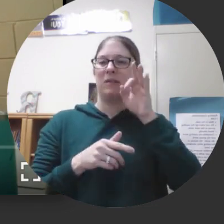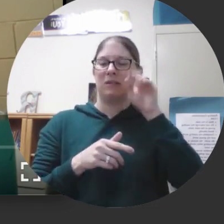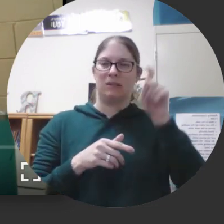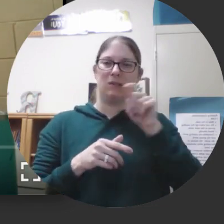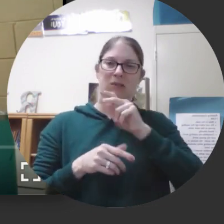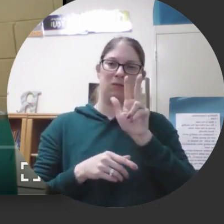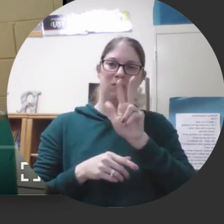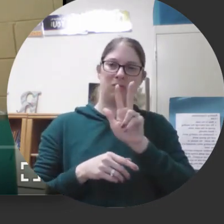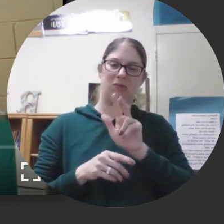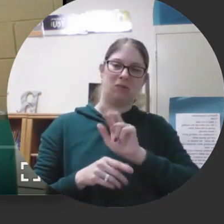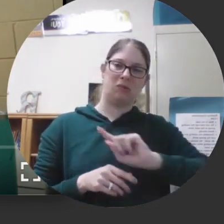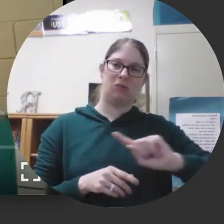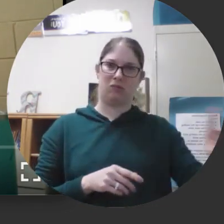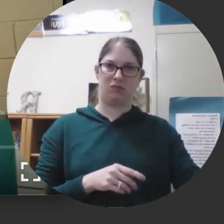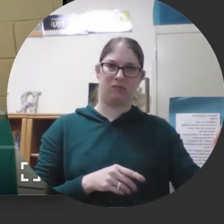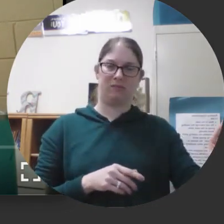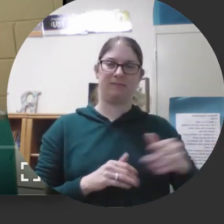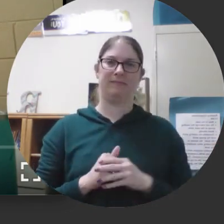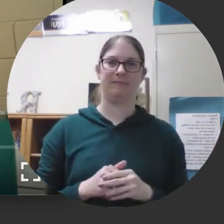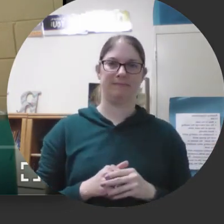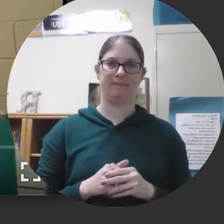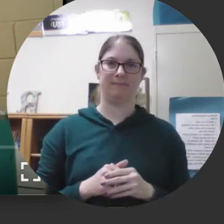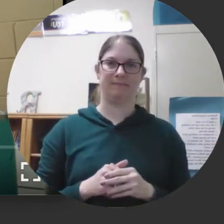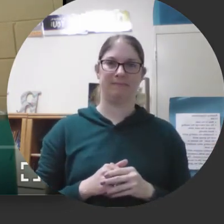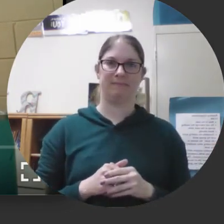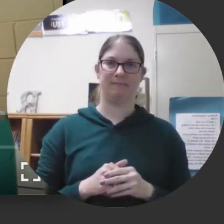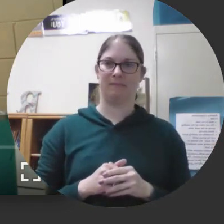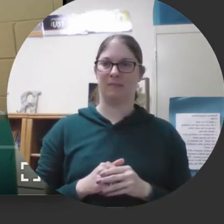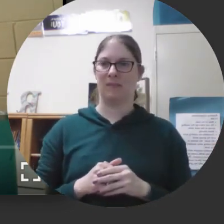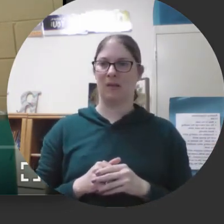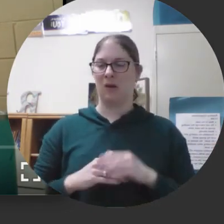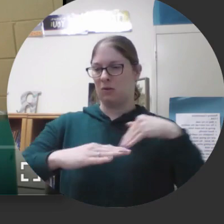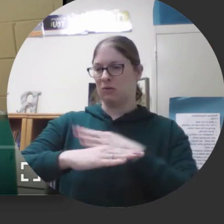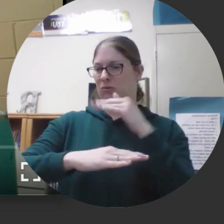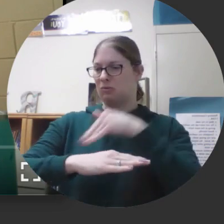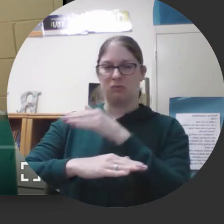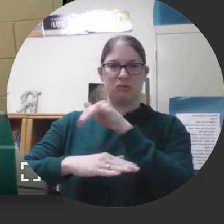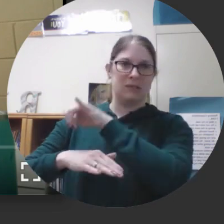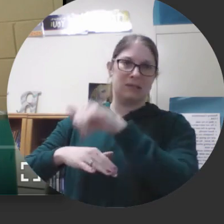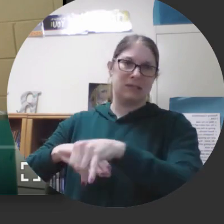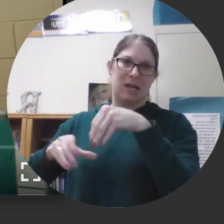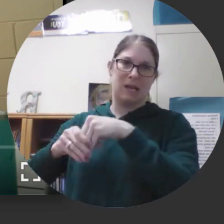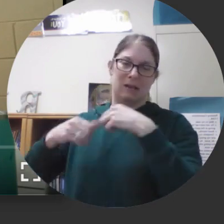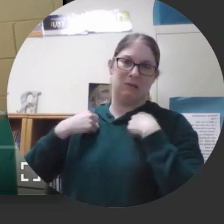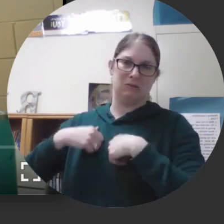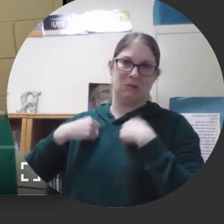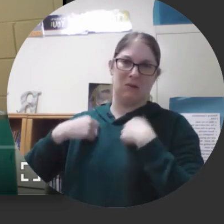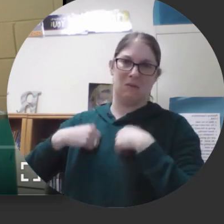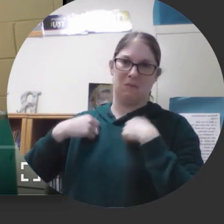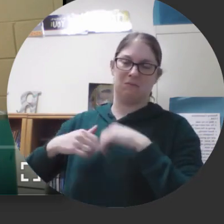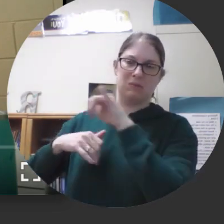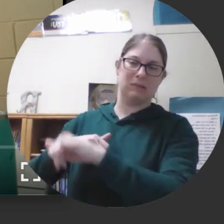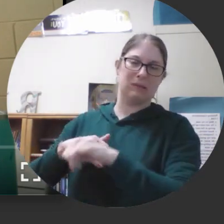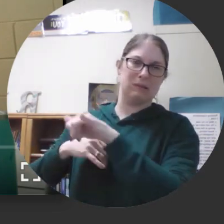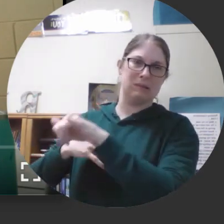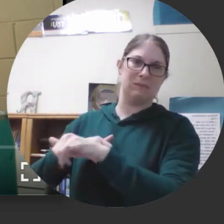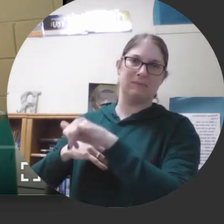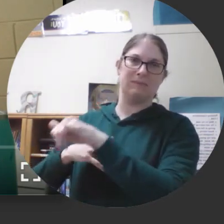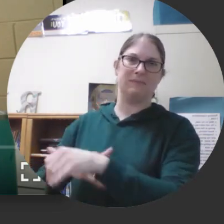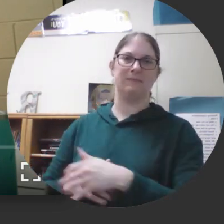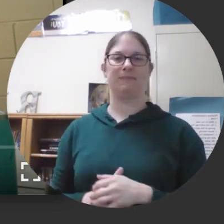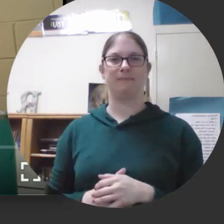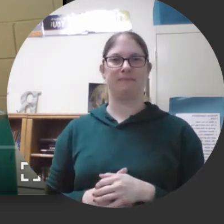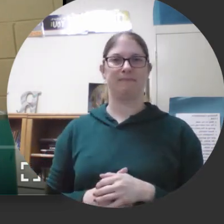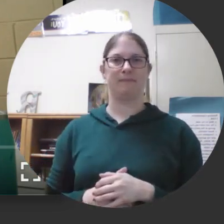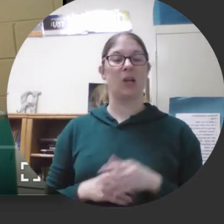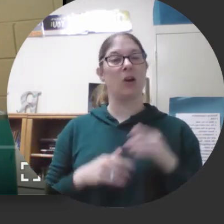bathtub. Breakfast was an unusually silent meal at first. Grumble, Kirsty, and Angus were all still busy trying to think of a